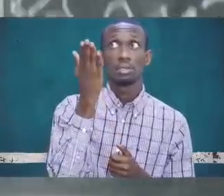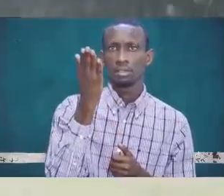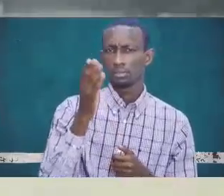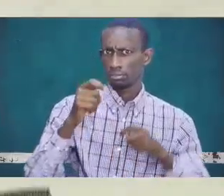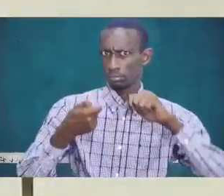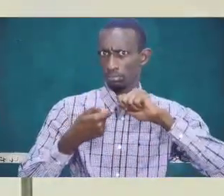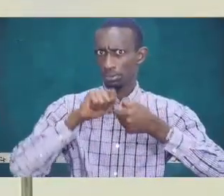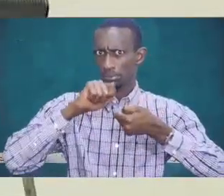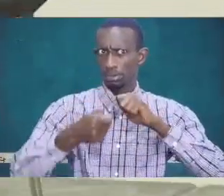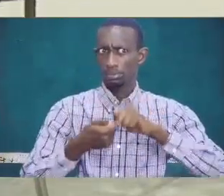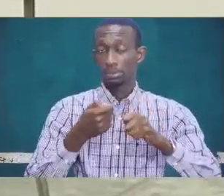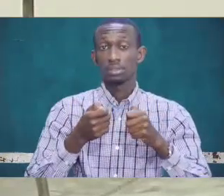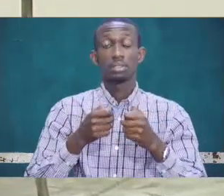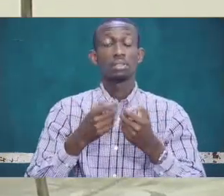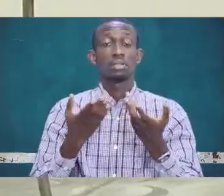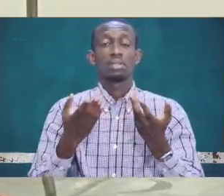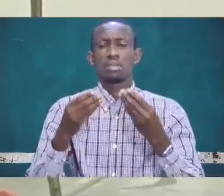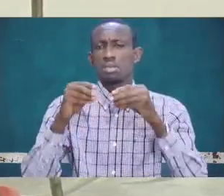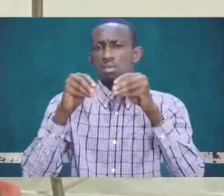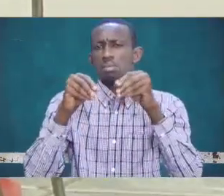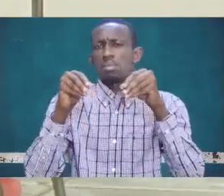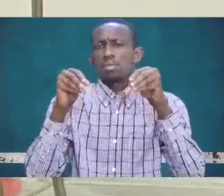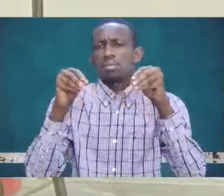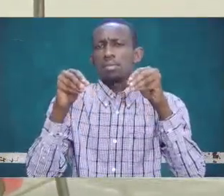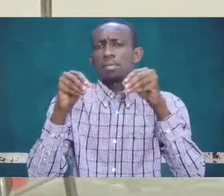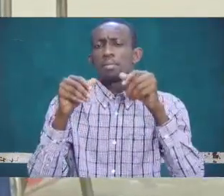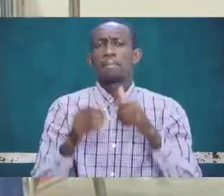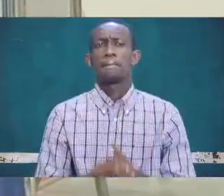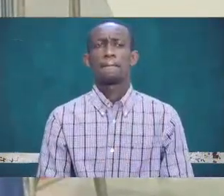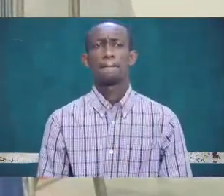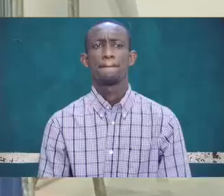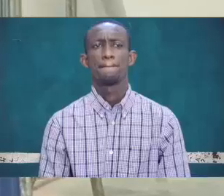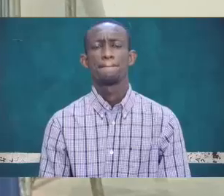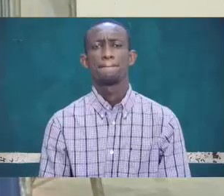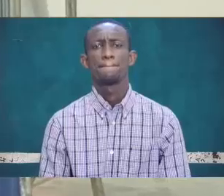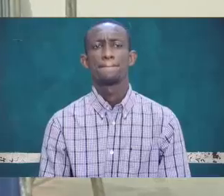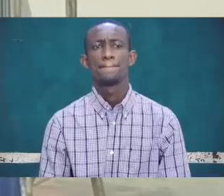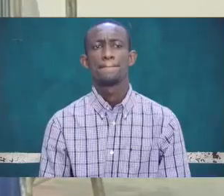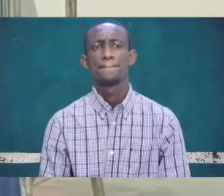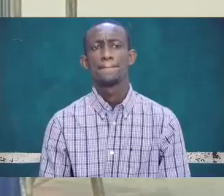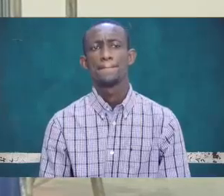form of powder. So you have to, it is mixed with